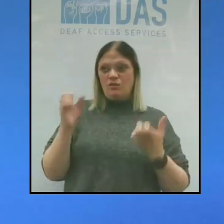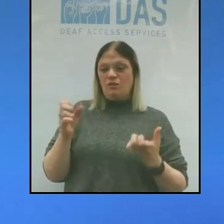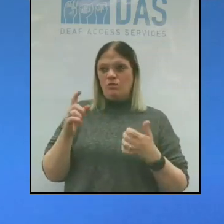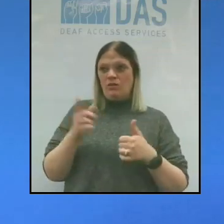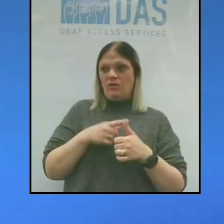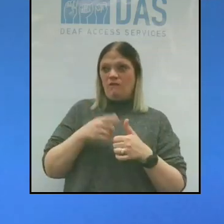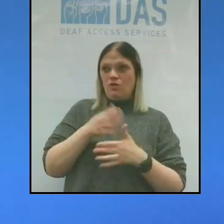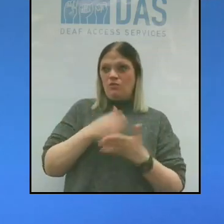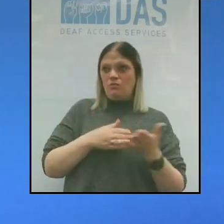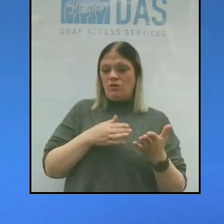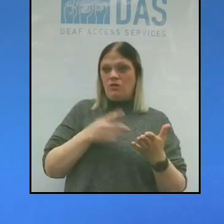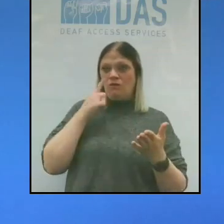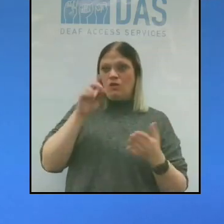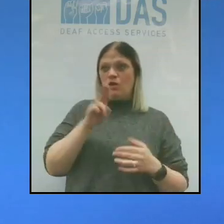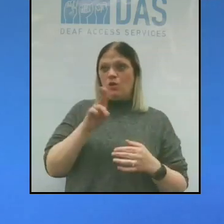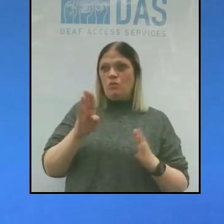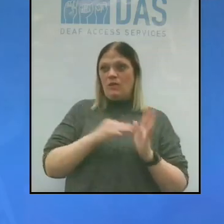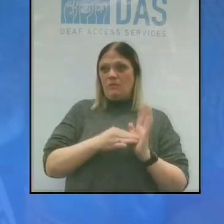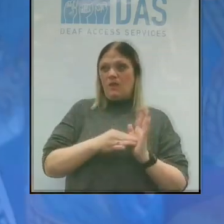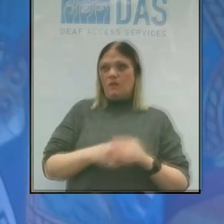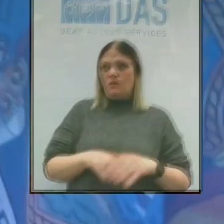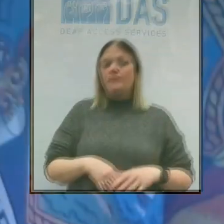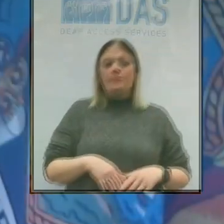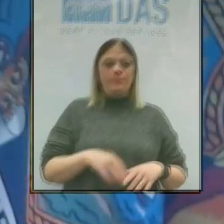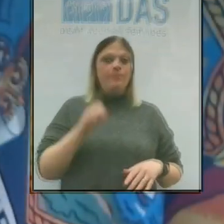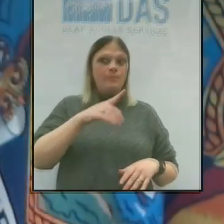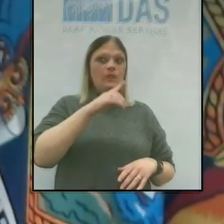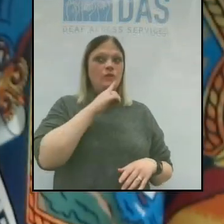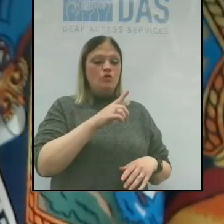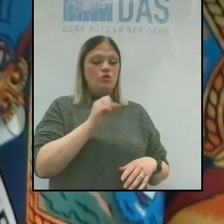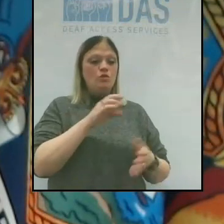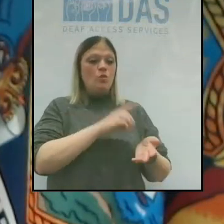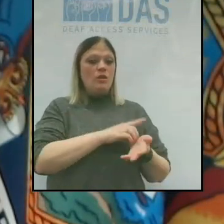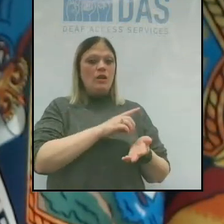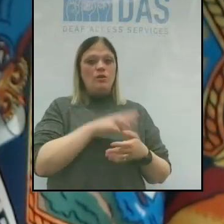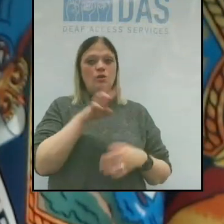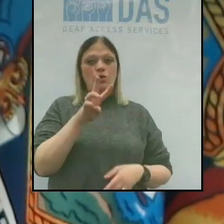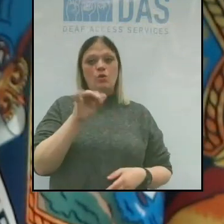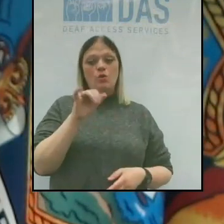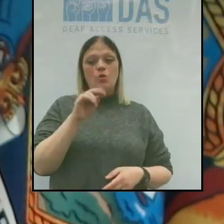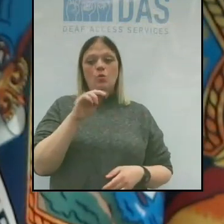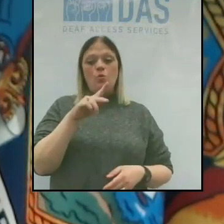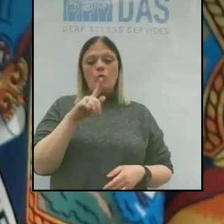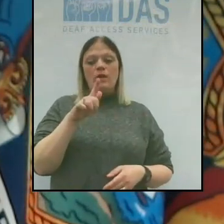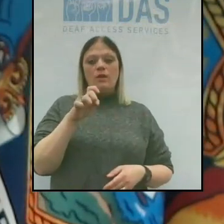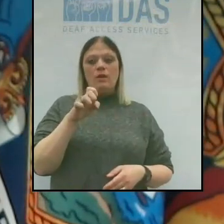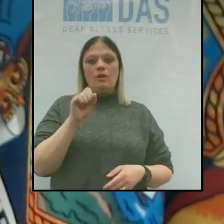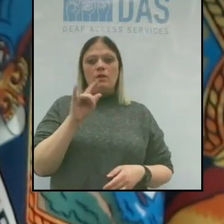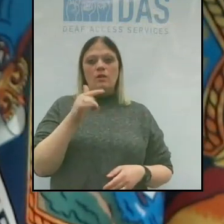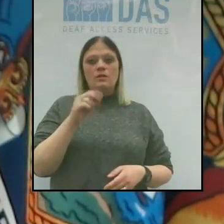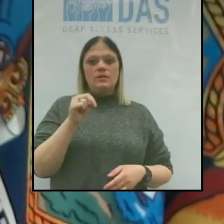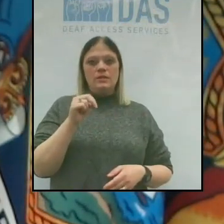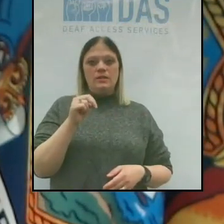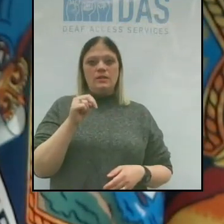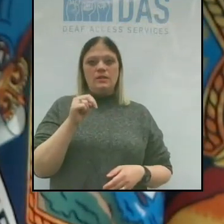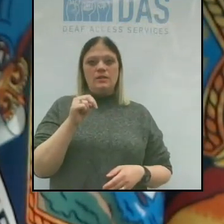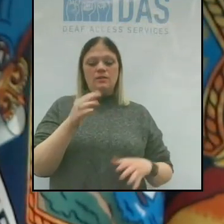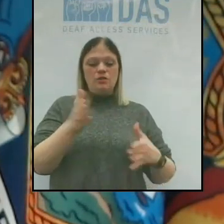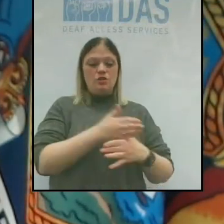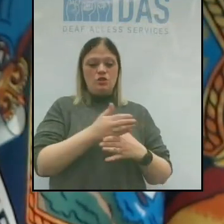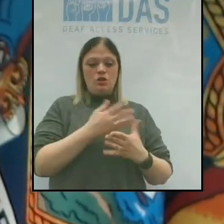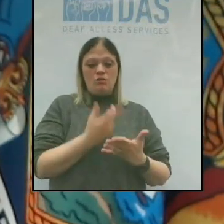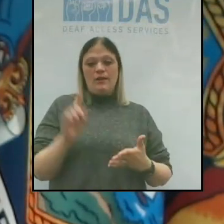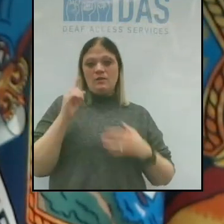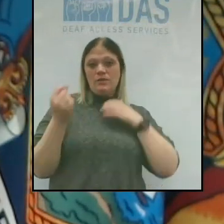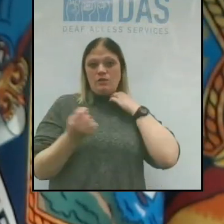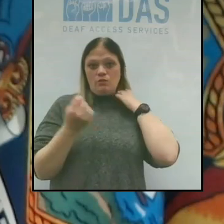first part with regards to the UB modeling? Sure. So Dr. Winkelstein shared his latest model with us last week, Tuesday. We